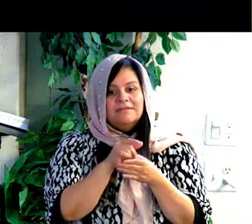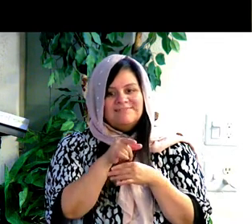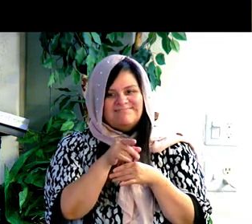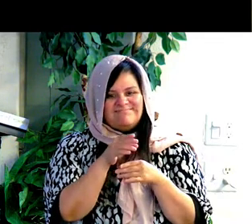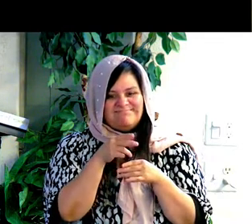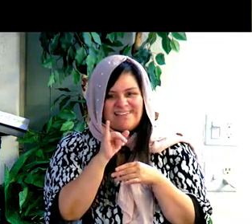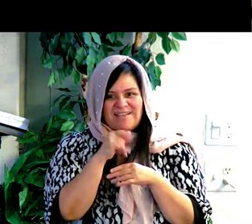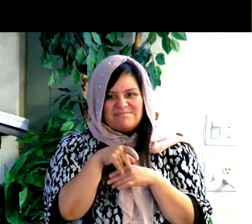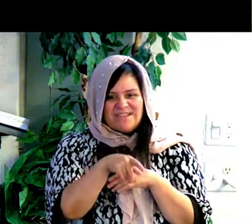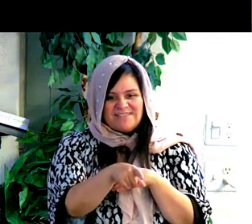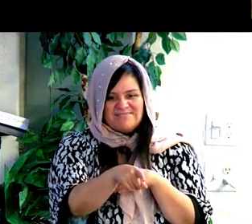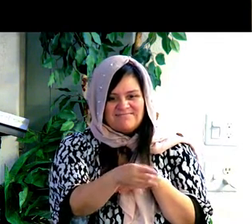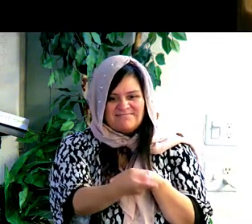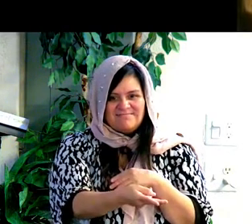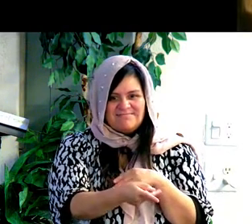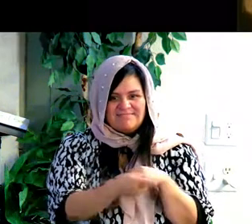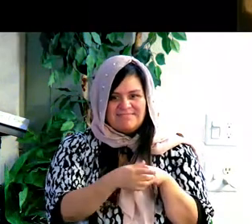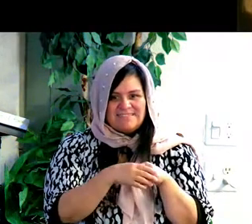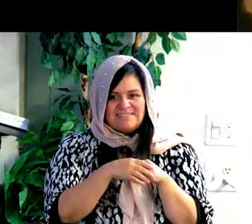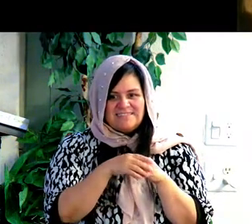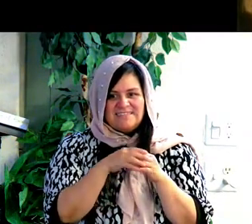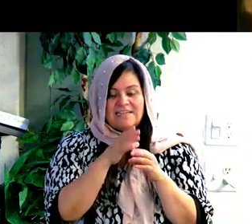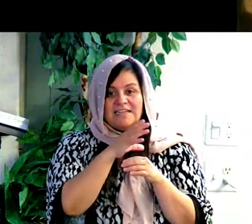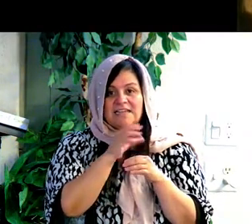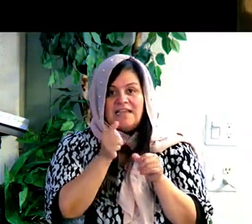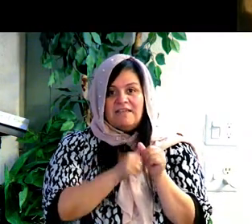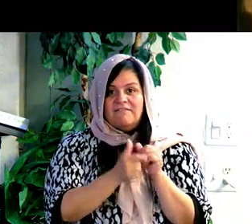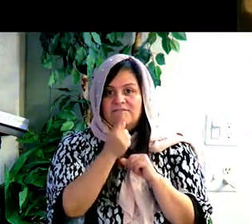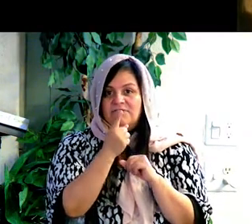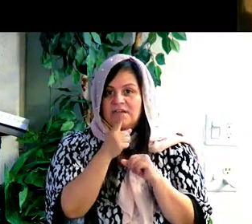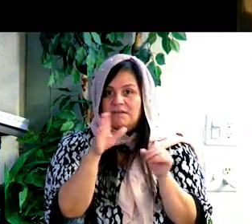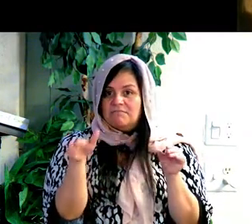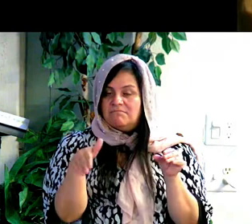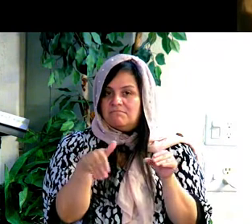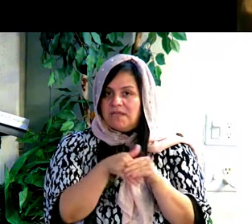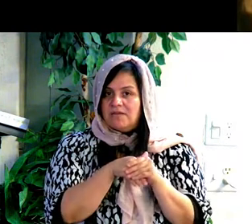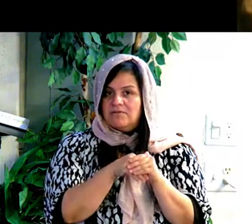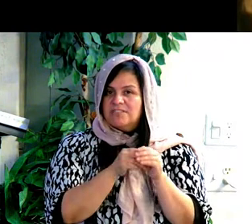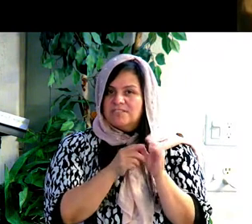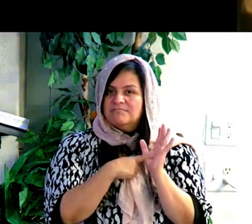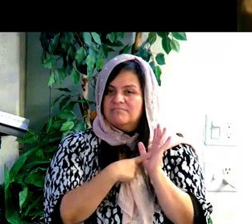cada matrimonio es la imagen de the